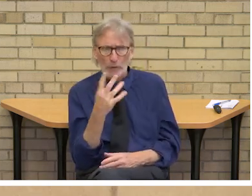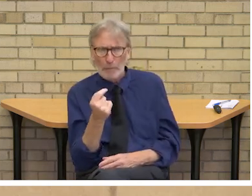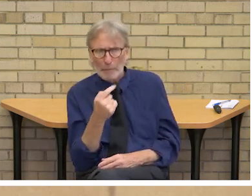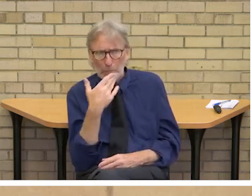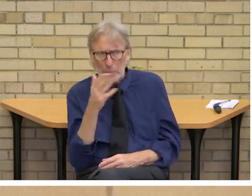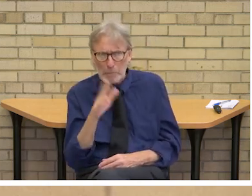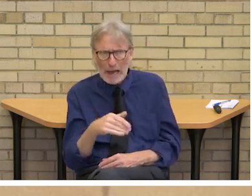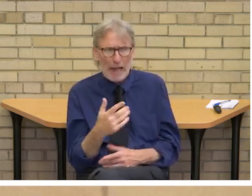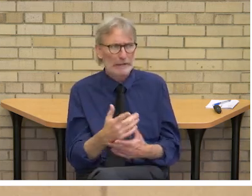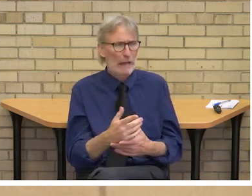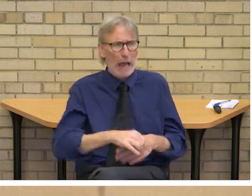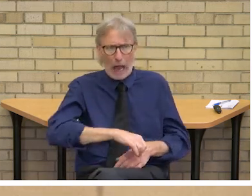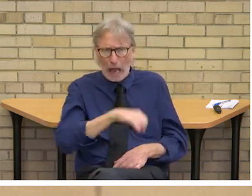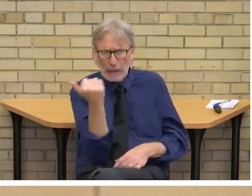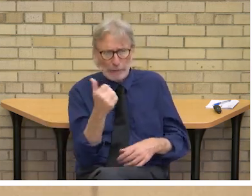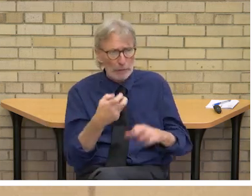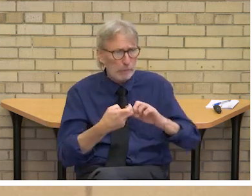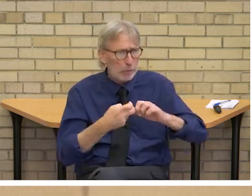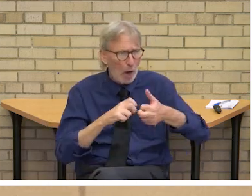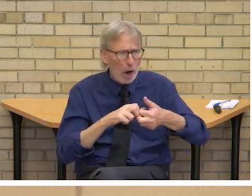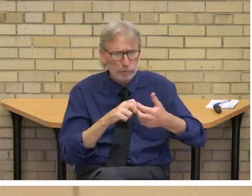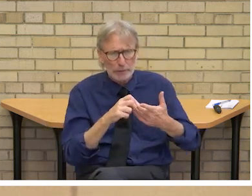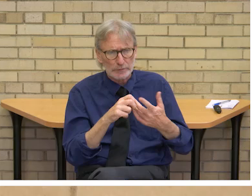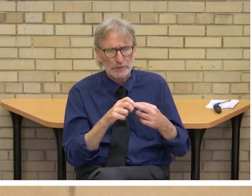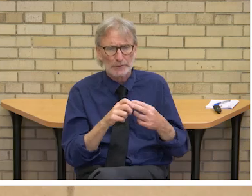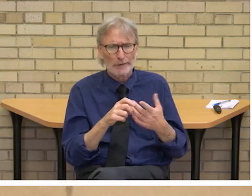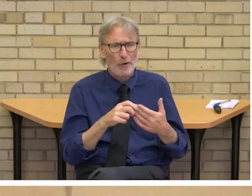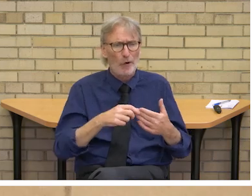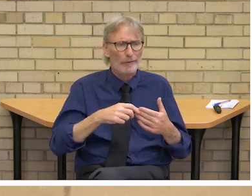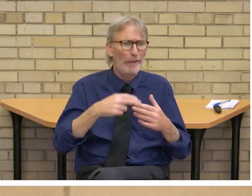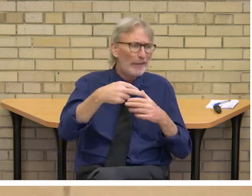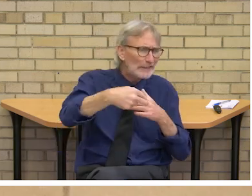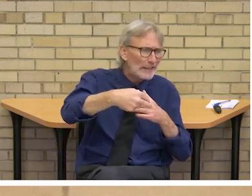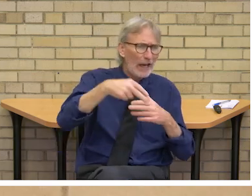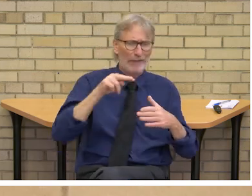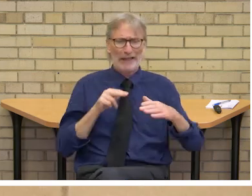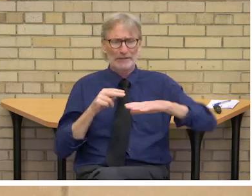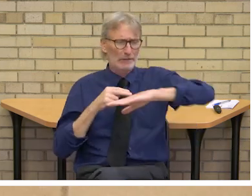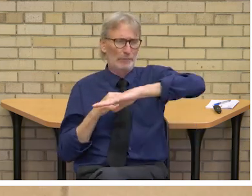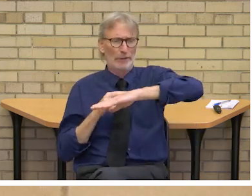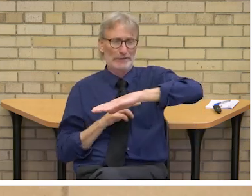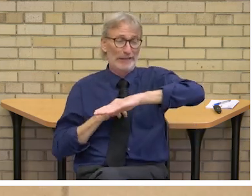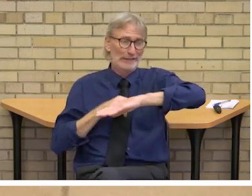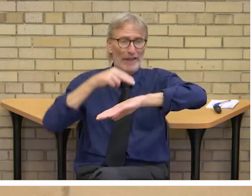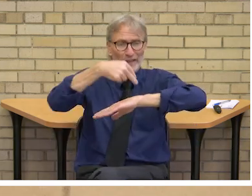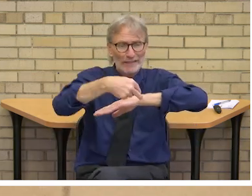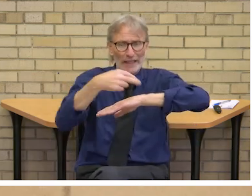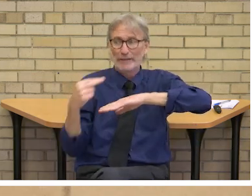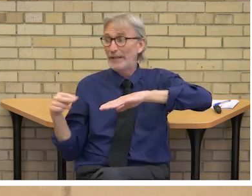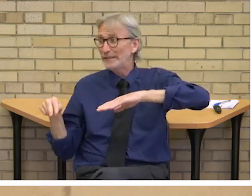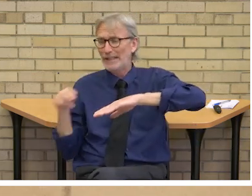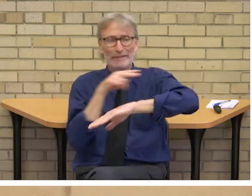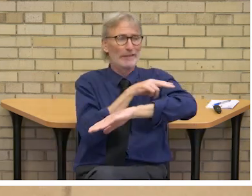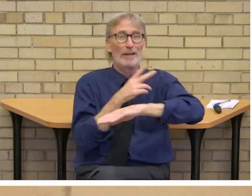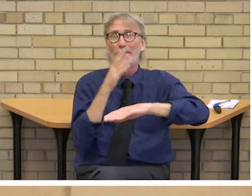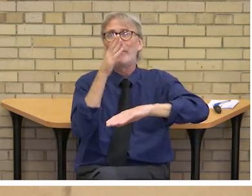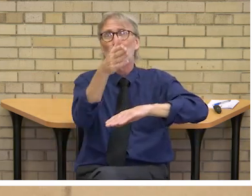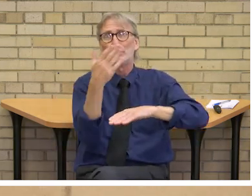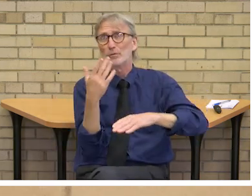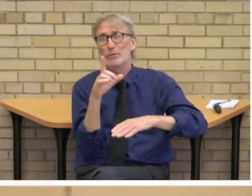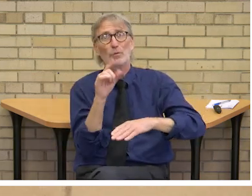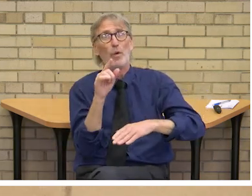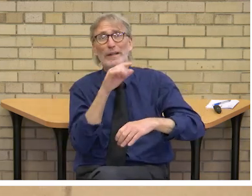whether or not there's other things going on either side of the bridge today, tomorrow, 20 years from